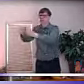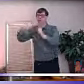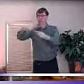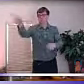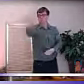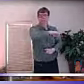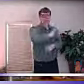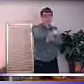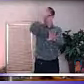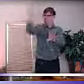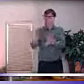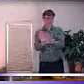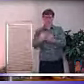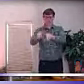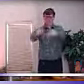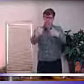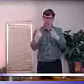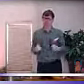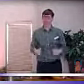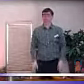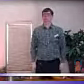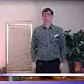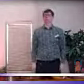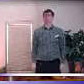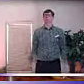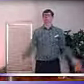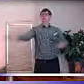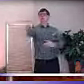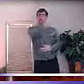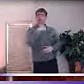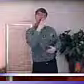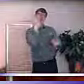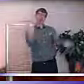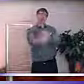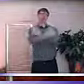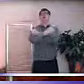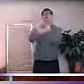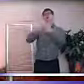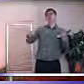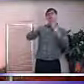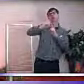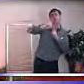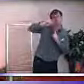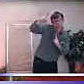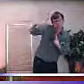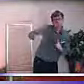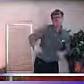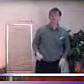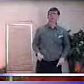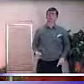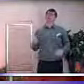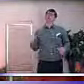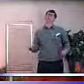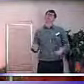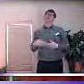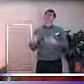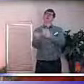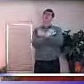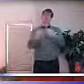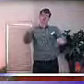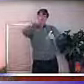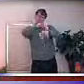all situations. We have the freedom of choice, which is the freedom to